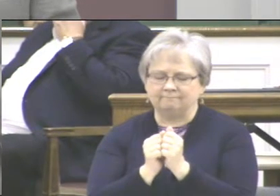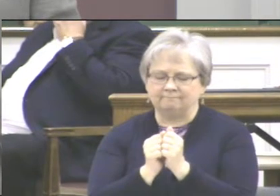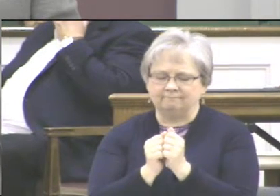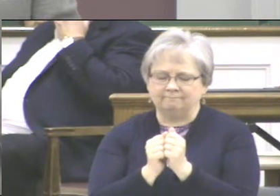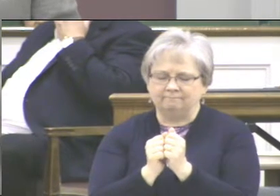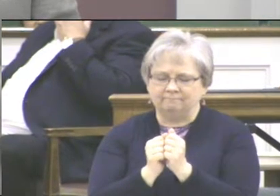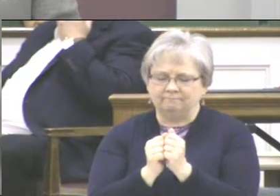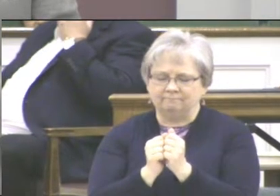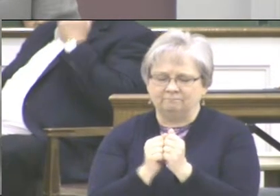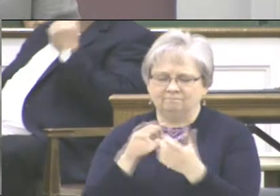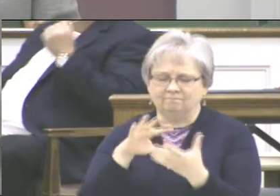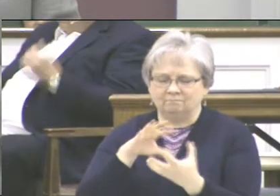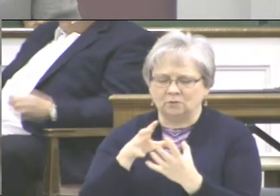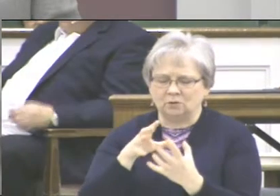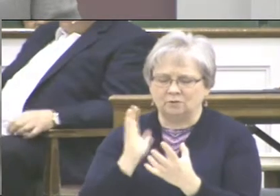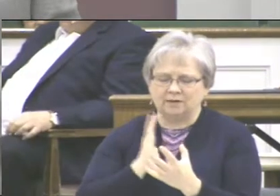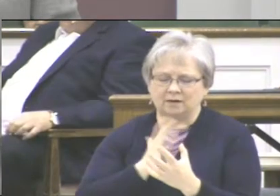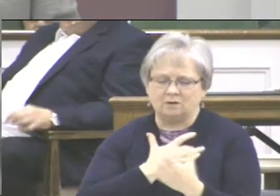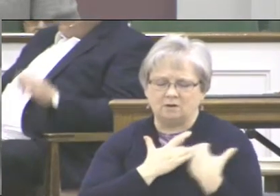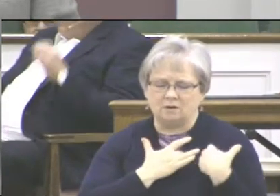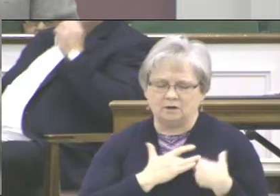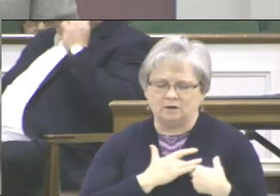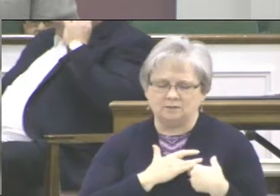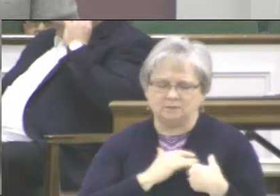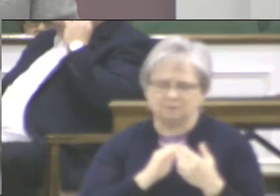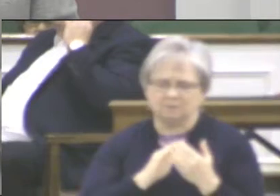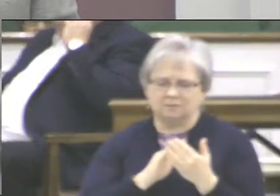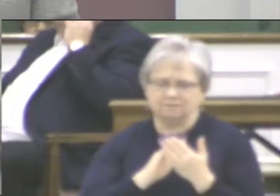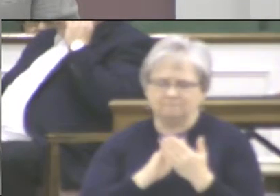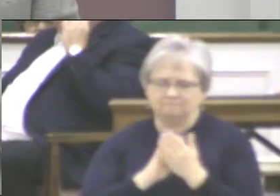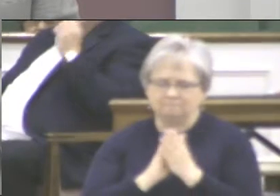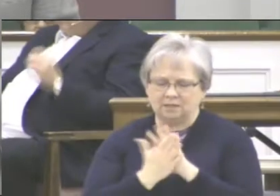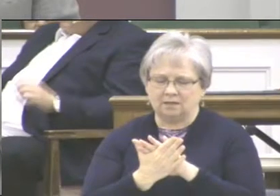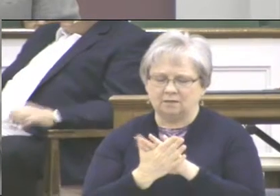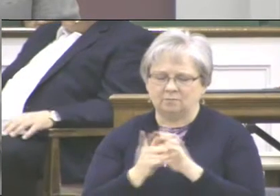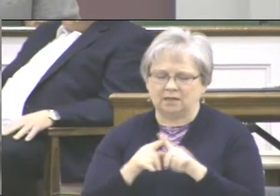to shape our hearts toward you.